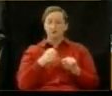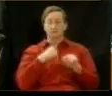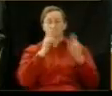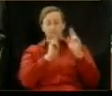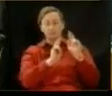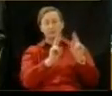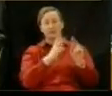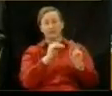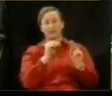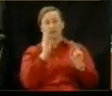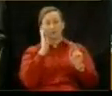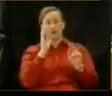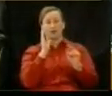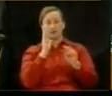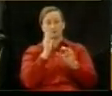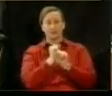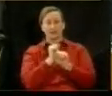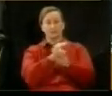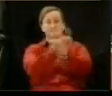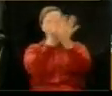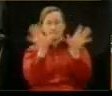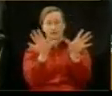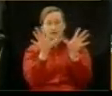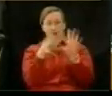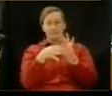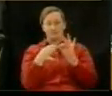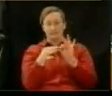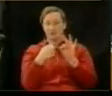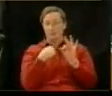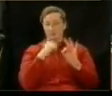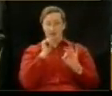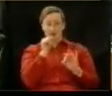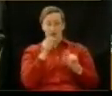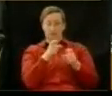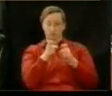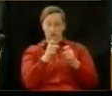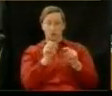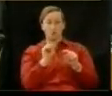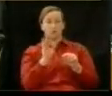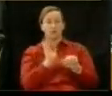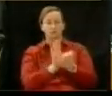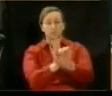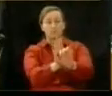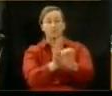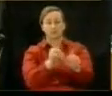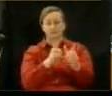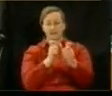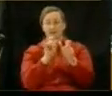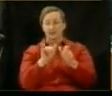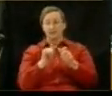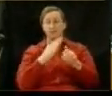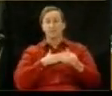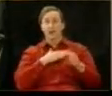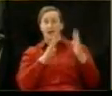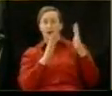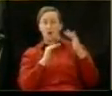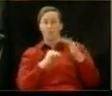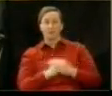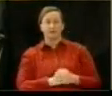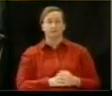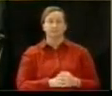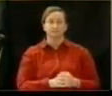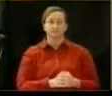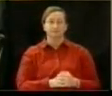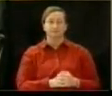would send us a clear message quickly. We're not going to handle it, or we're going to push this quickly so we can get this election handled. That would be my hope.